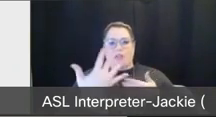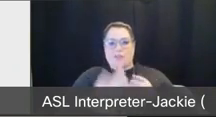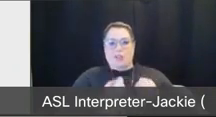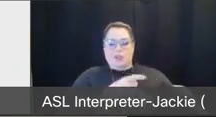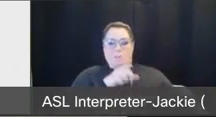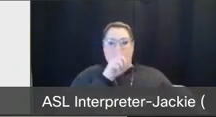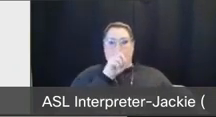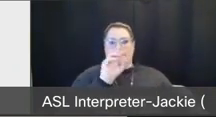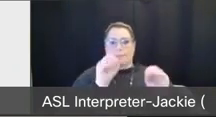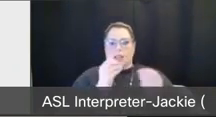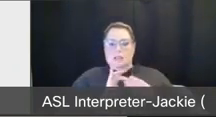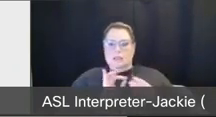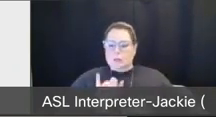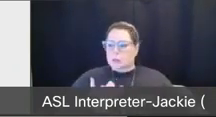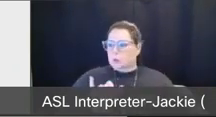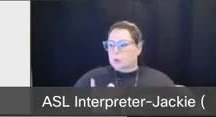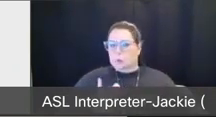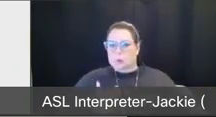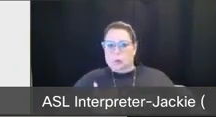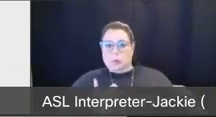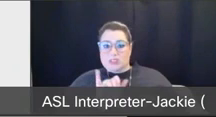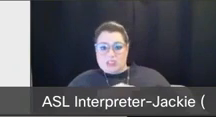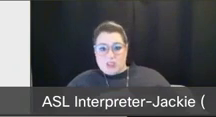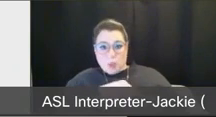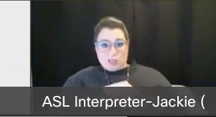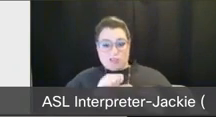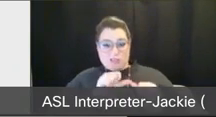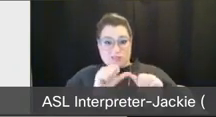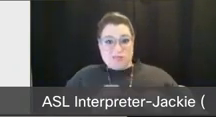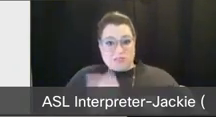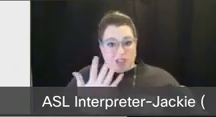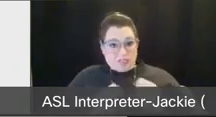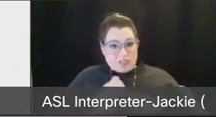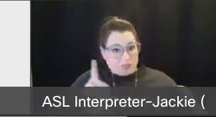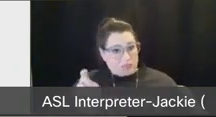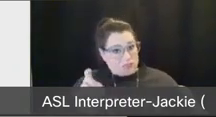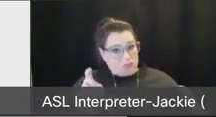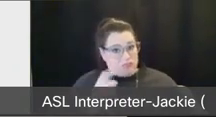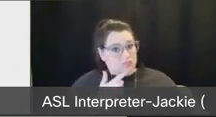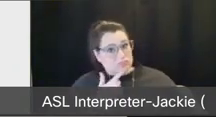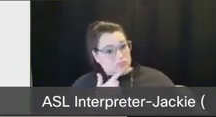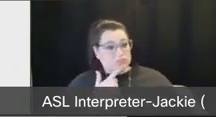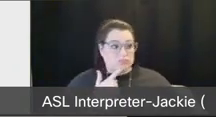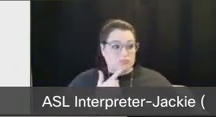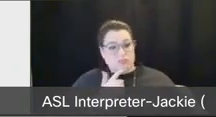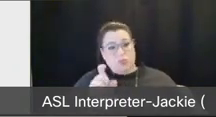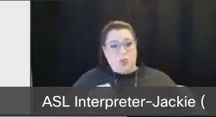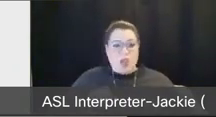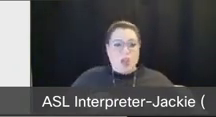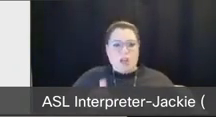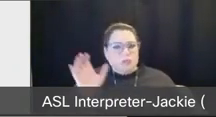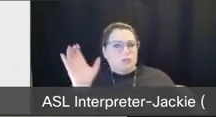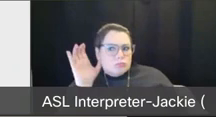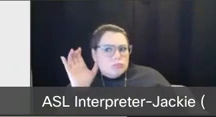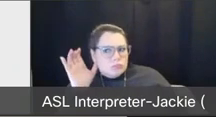make sure that quality has been consistent in the last 5 years. So you want to speak to past customers, you want to see